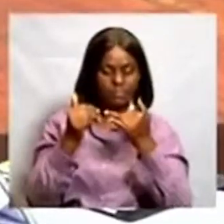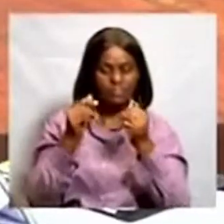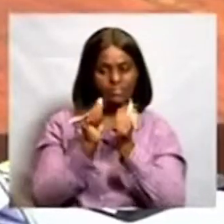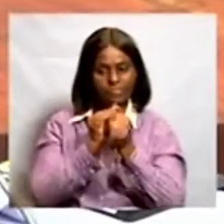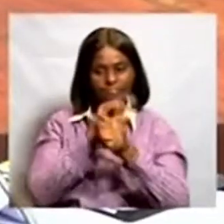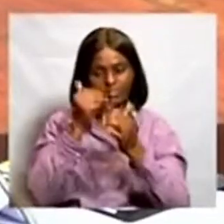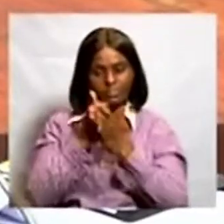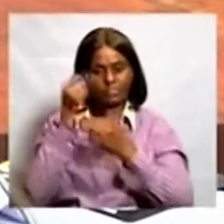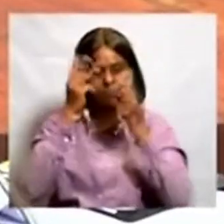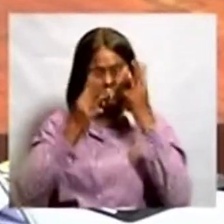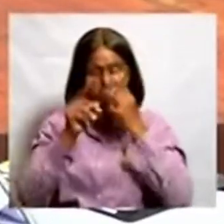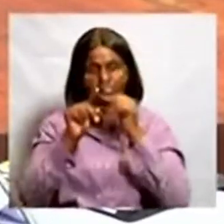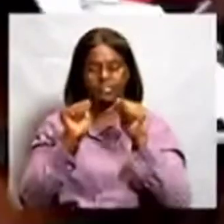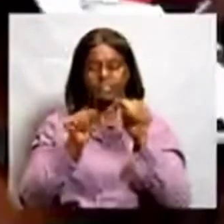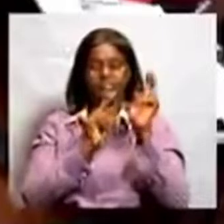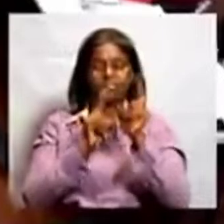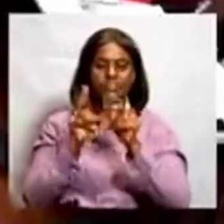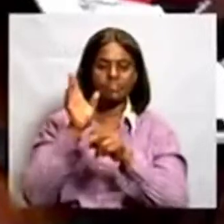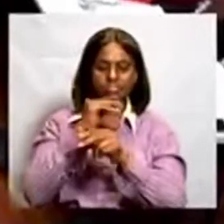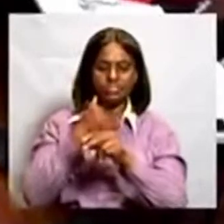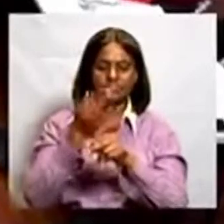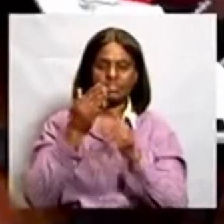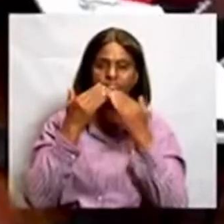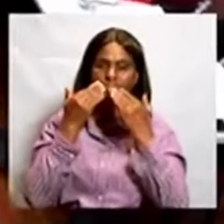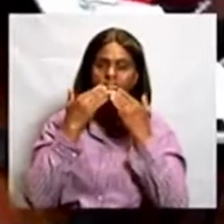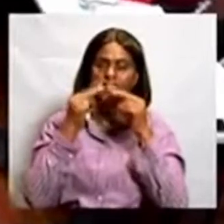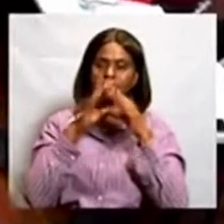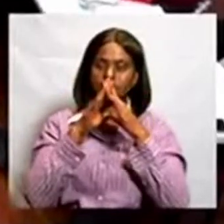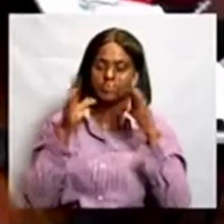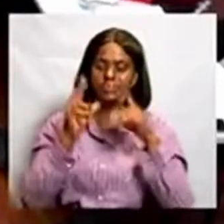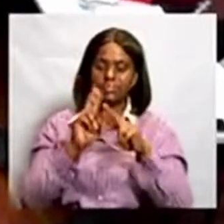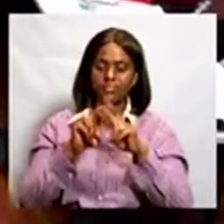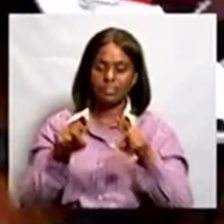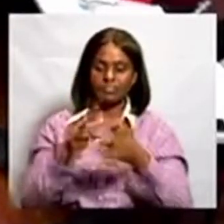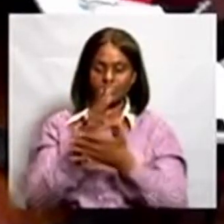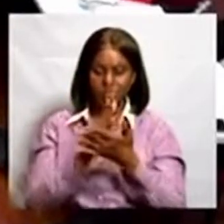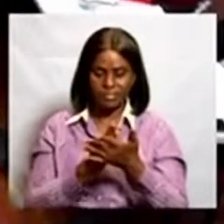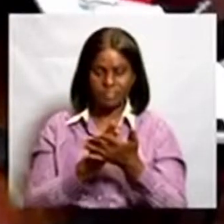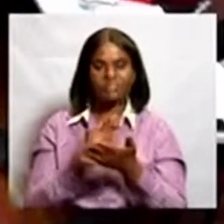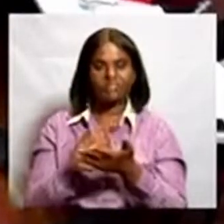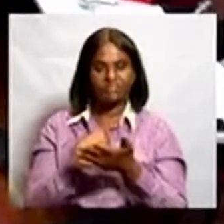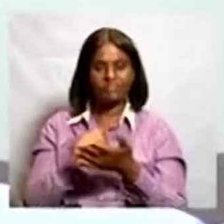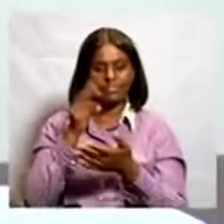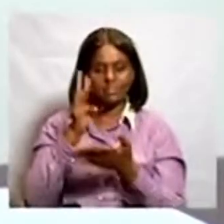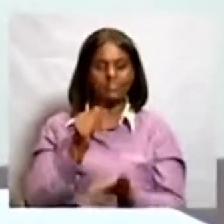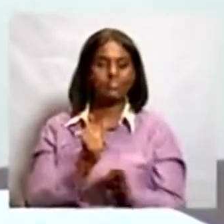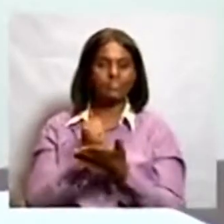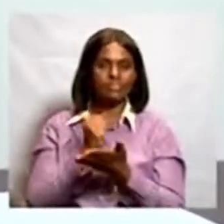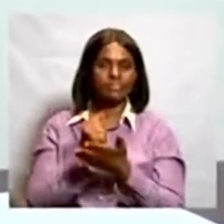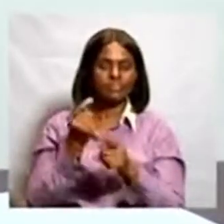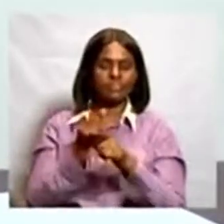concerns and questions. Thank you very much, Chair. Some I will be assisted by the team that is here. That's